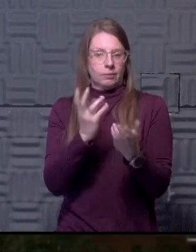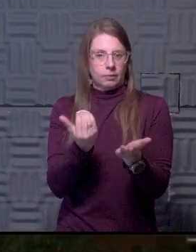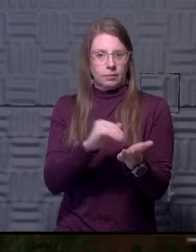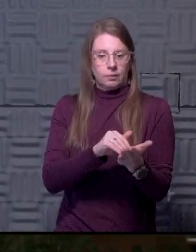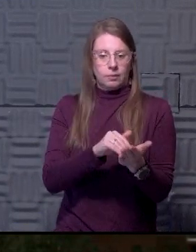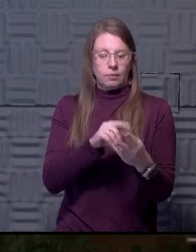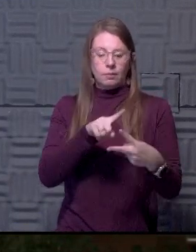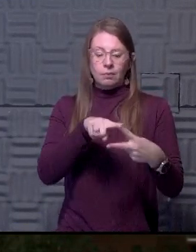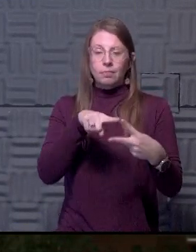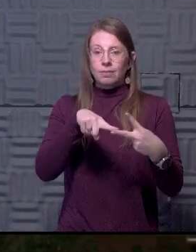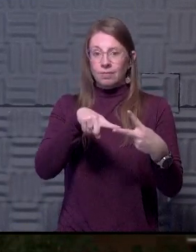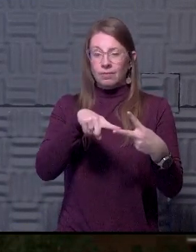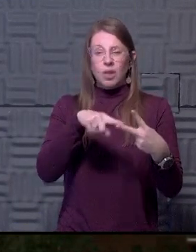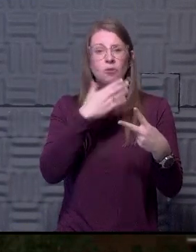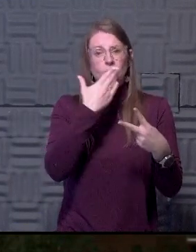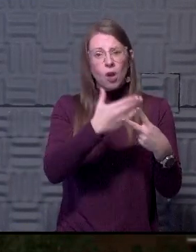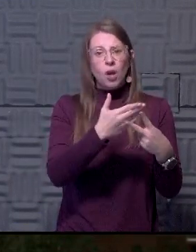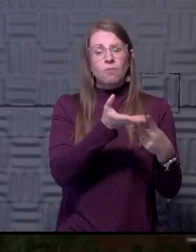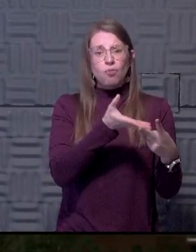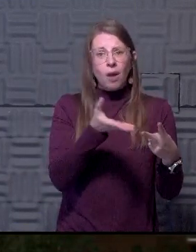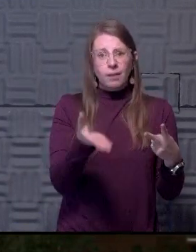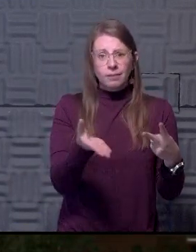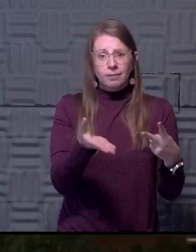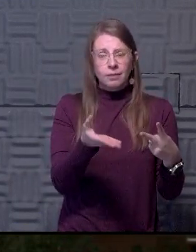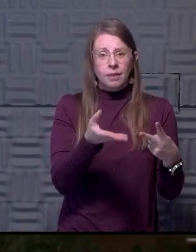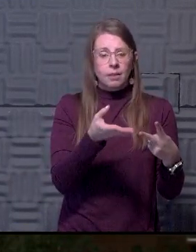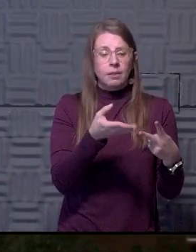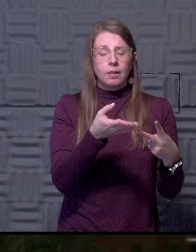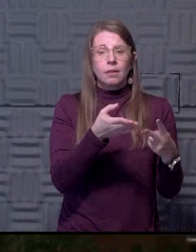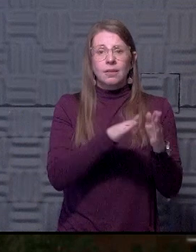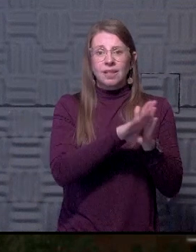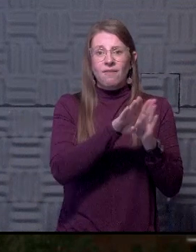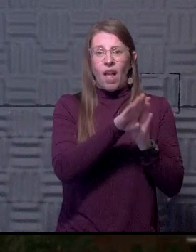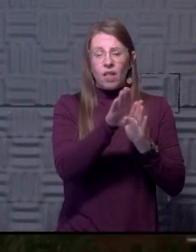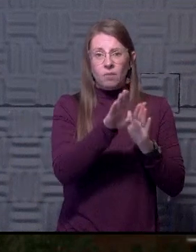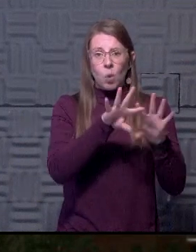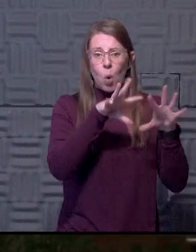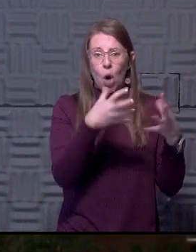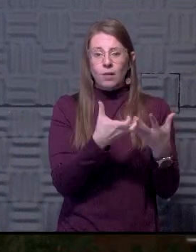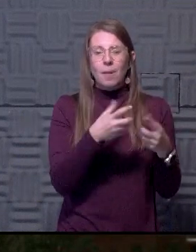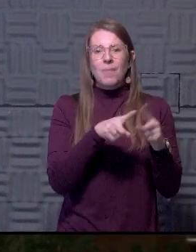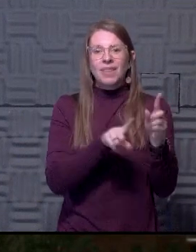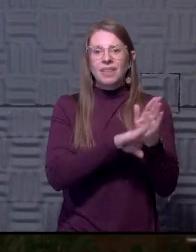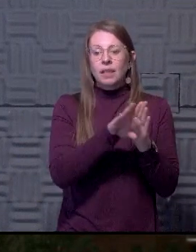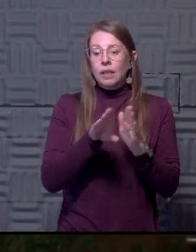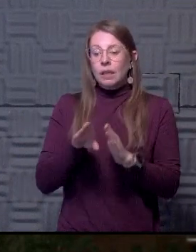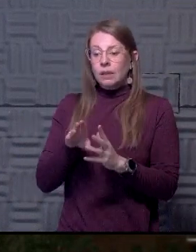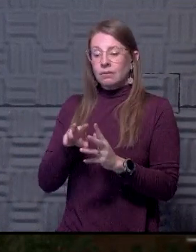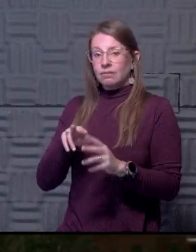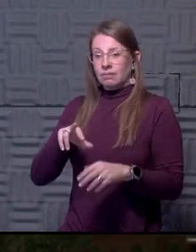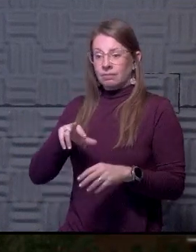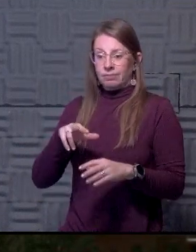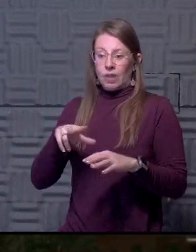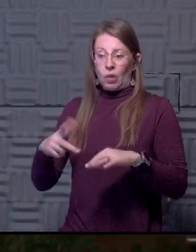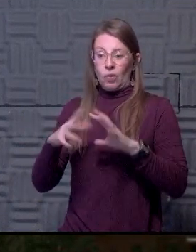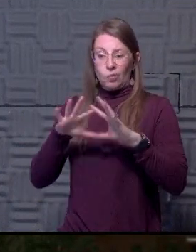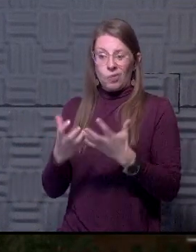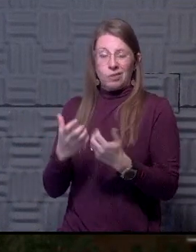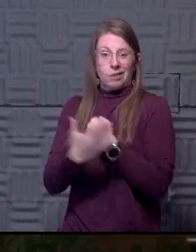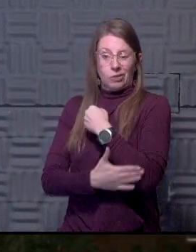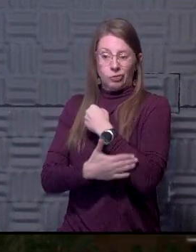good product. It's going to be very helpful in the developed world, but the developing world needs a vaccine that can